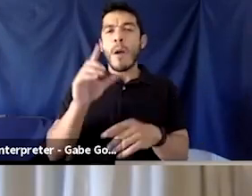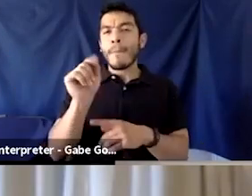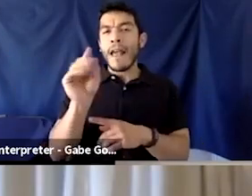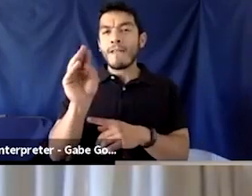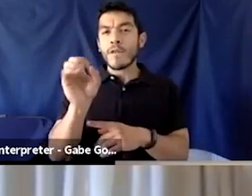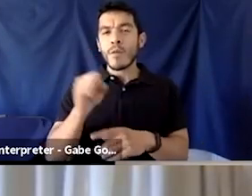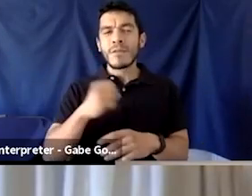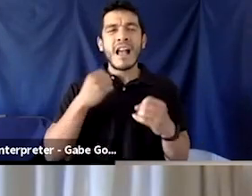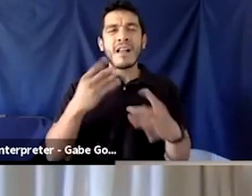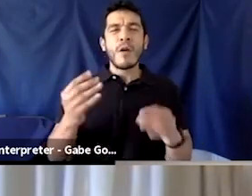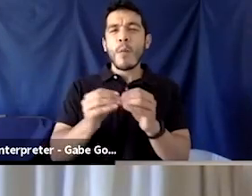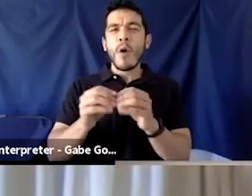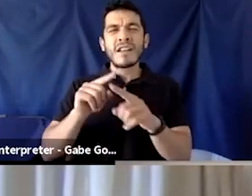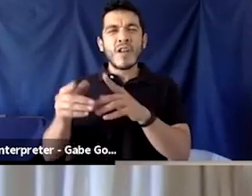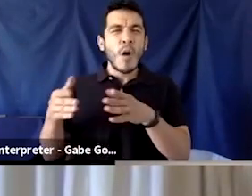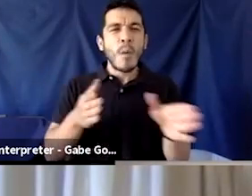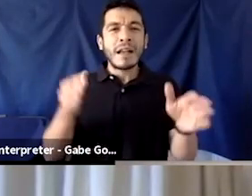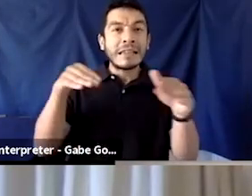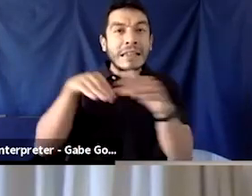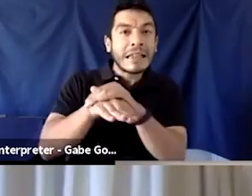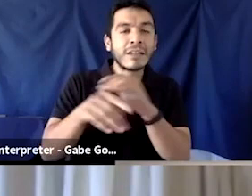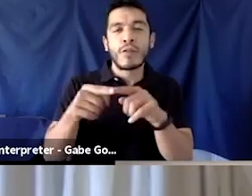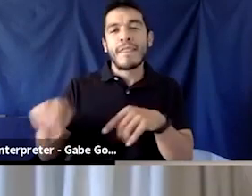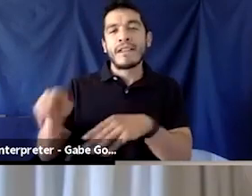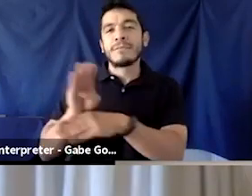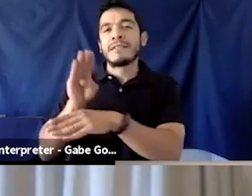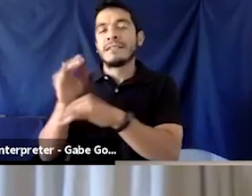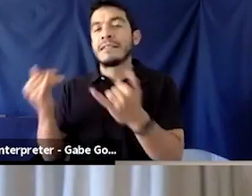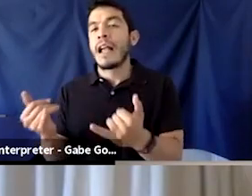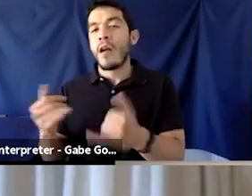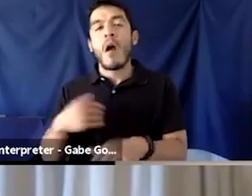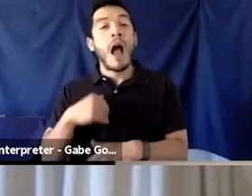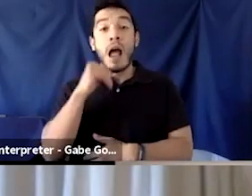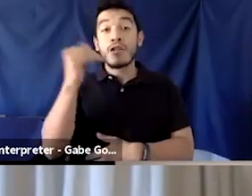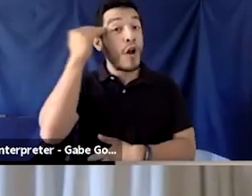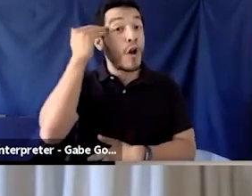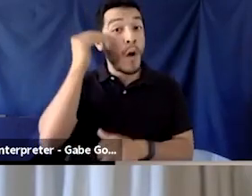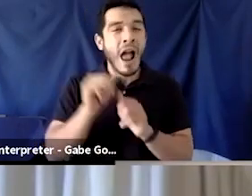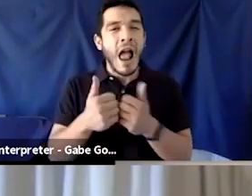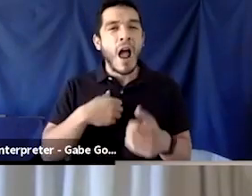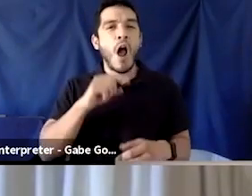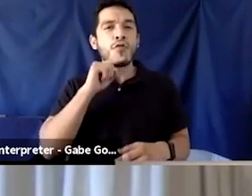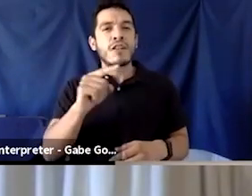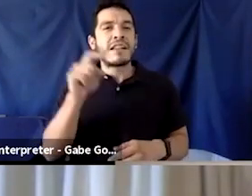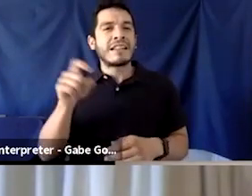more outlets. There's so many ways in to this business now that I don't know if I would necessarily